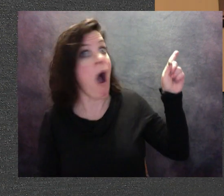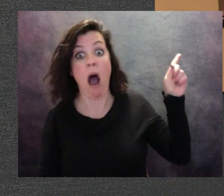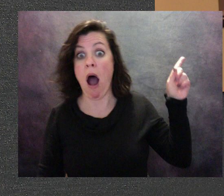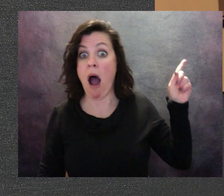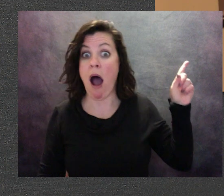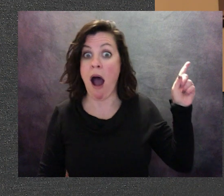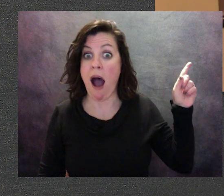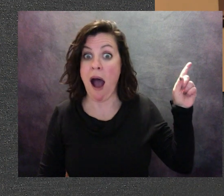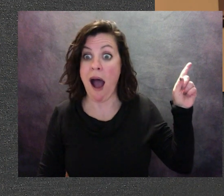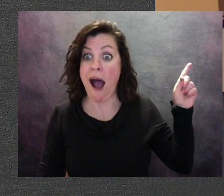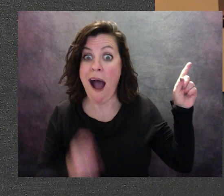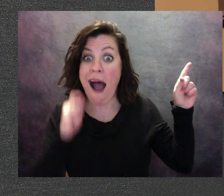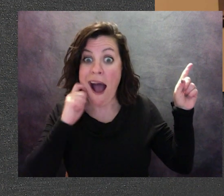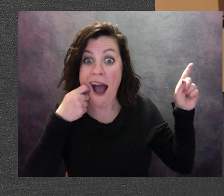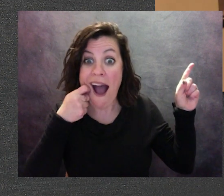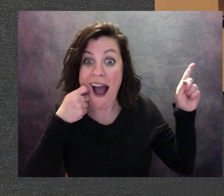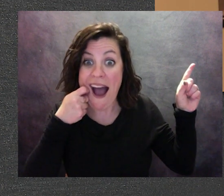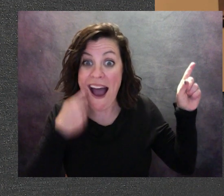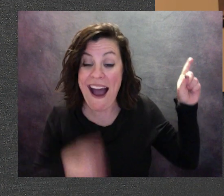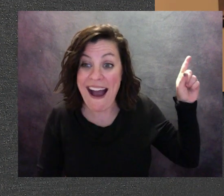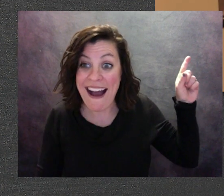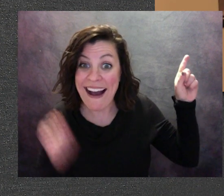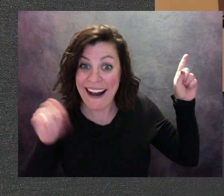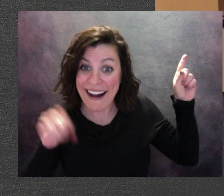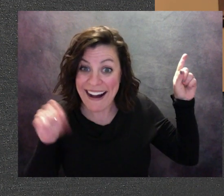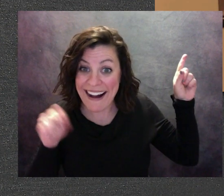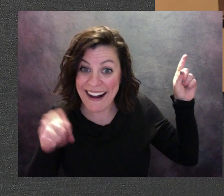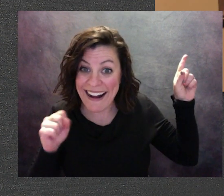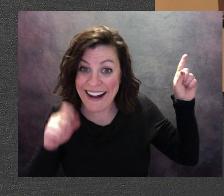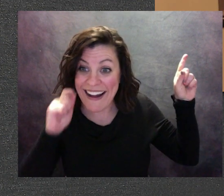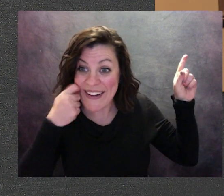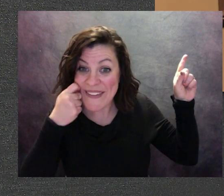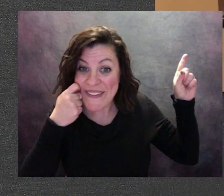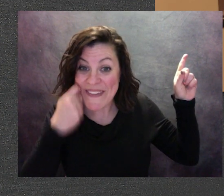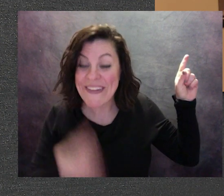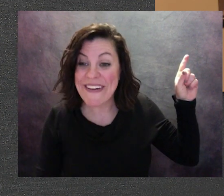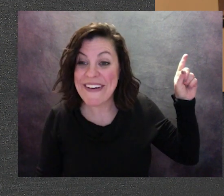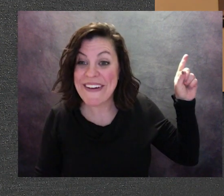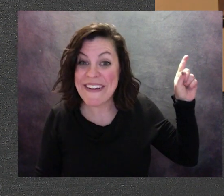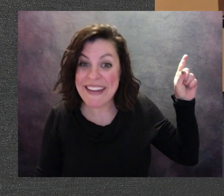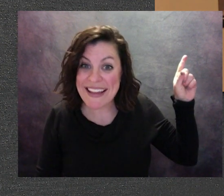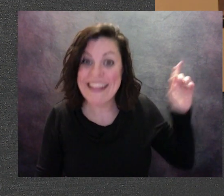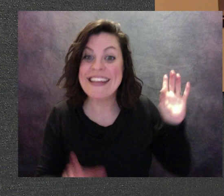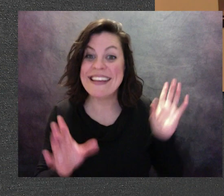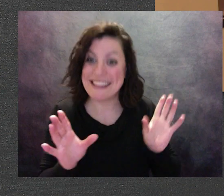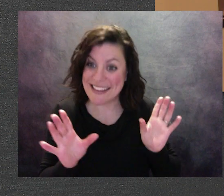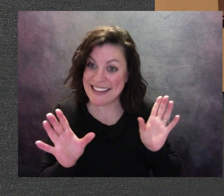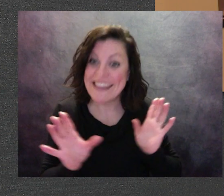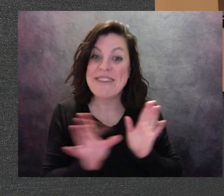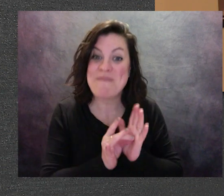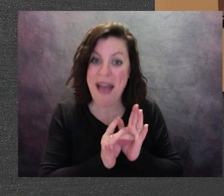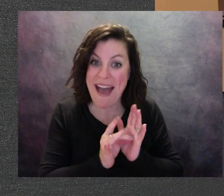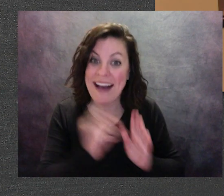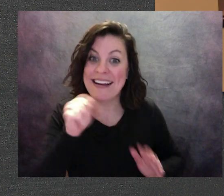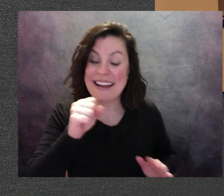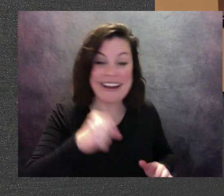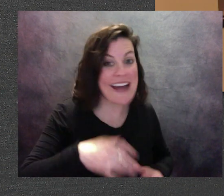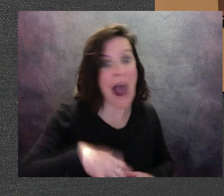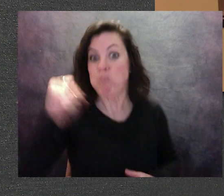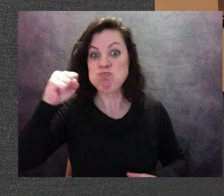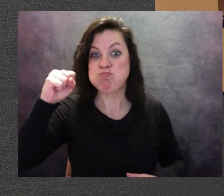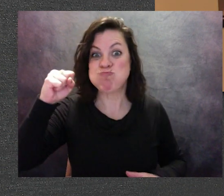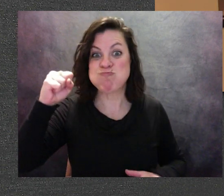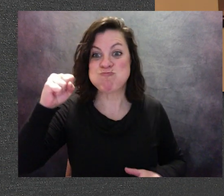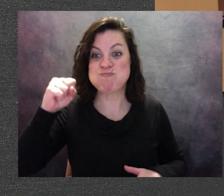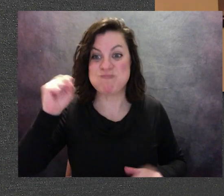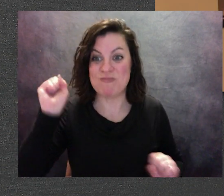Oh, there it is. That's so cool, isn't it? There it is. The magnet sticks to the scissors